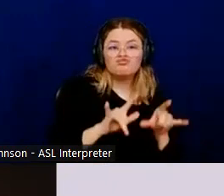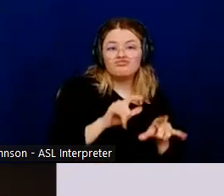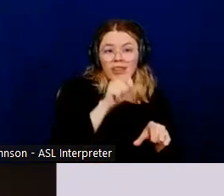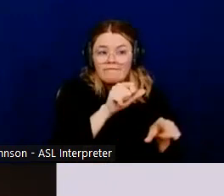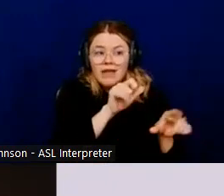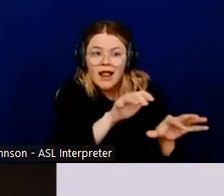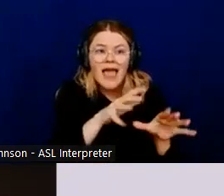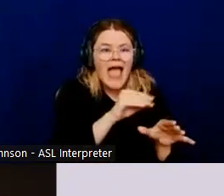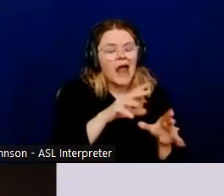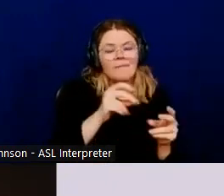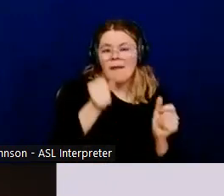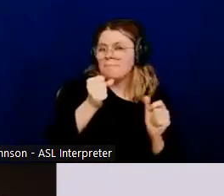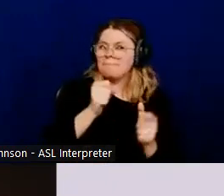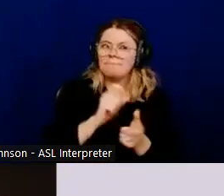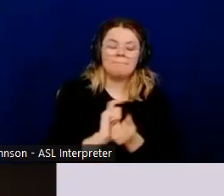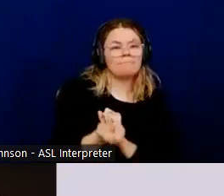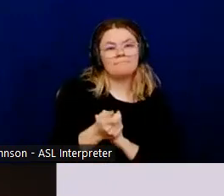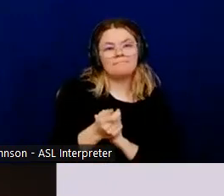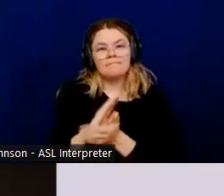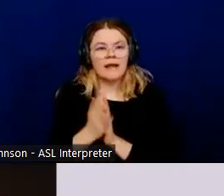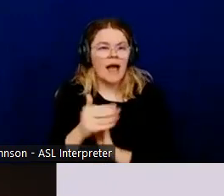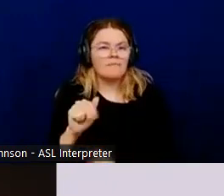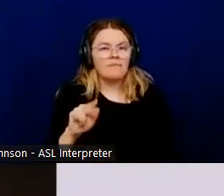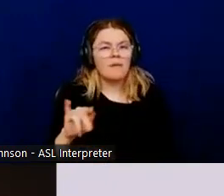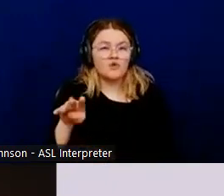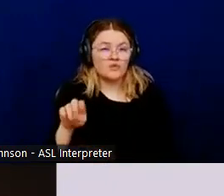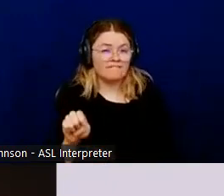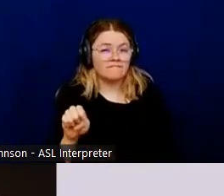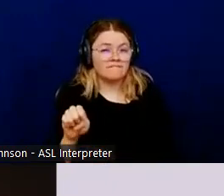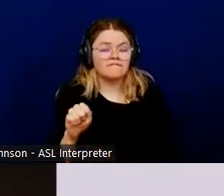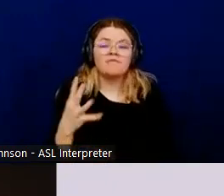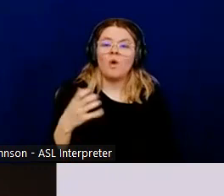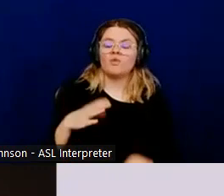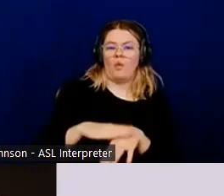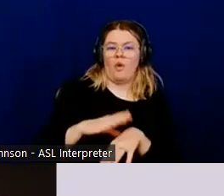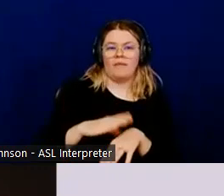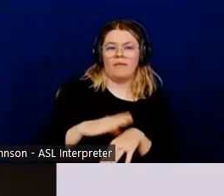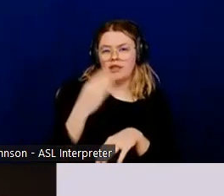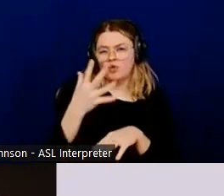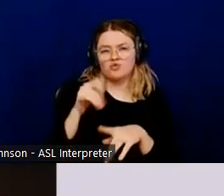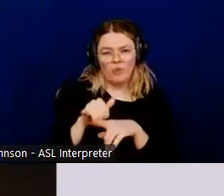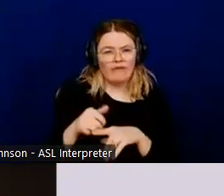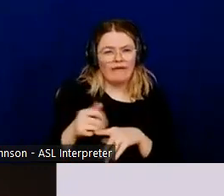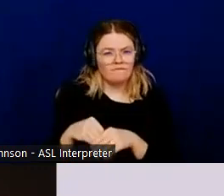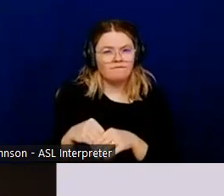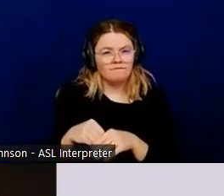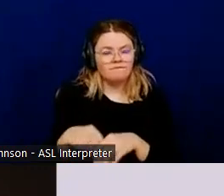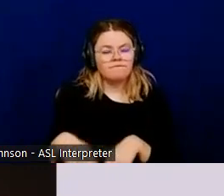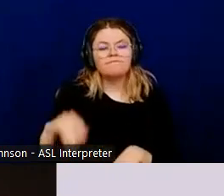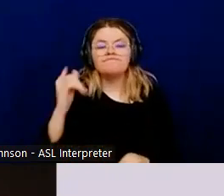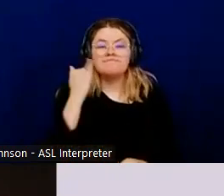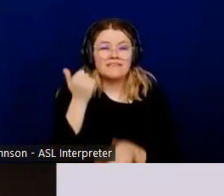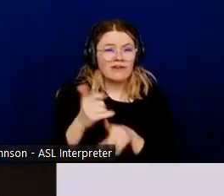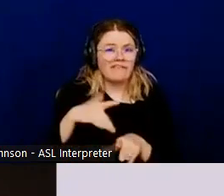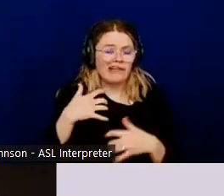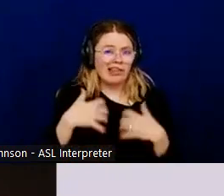next. And just a quick warning, just in case, there is profanity involved. So if you are uncomfortable